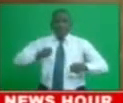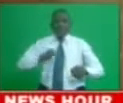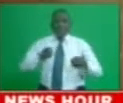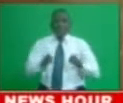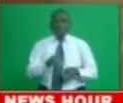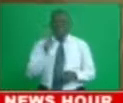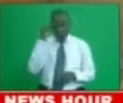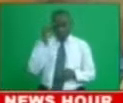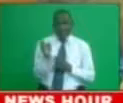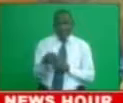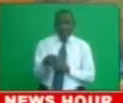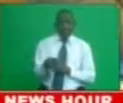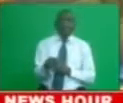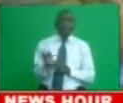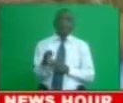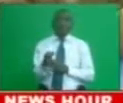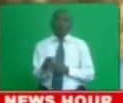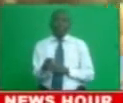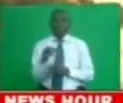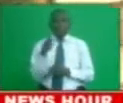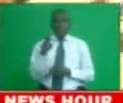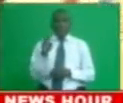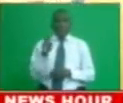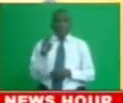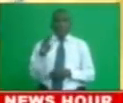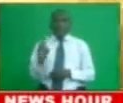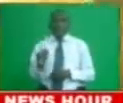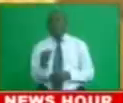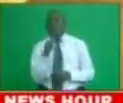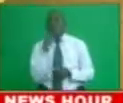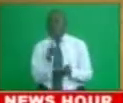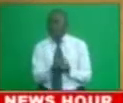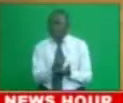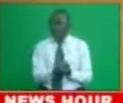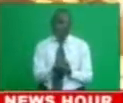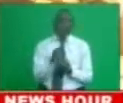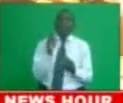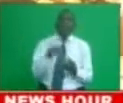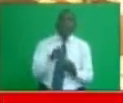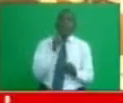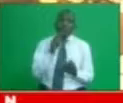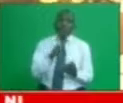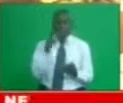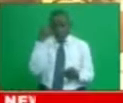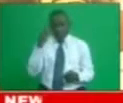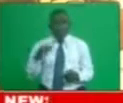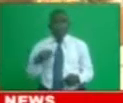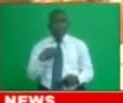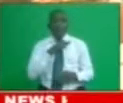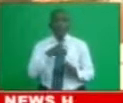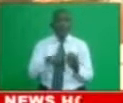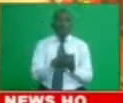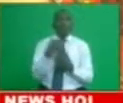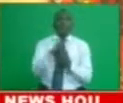of the Ministry of Fisheries and Aquaculture, Madam Rebecca Amo Abuaji, said there is the need for member countries